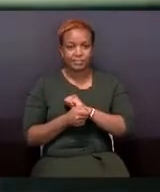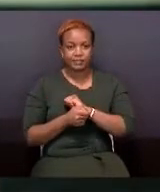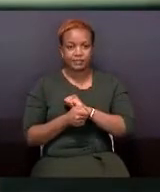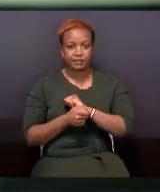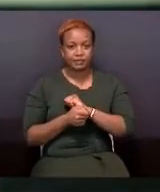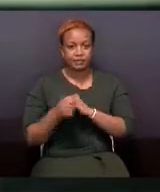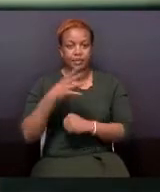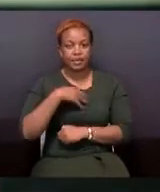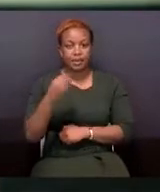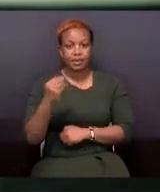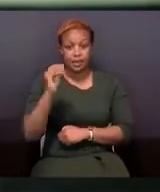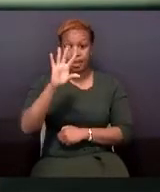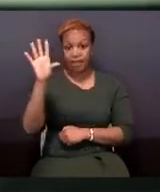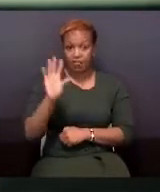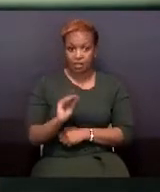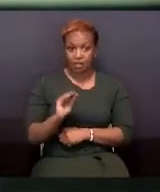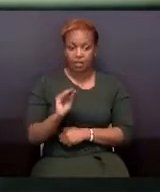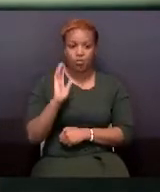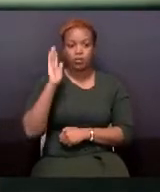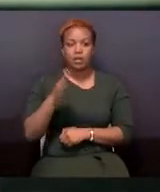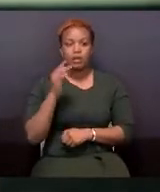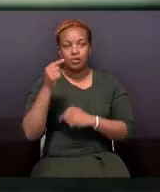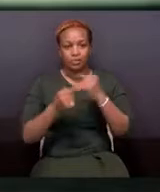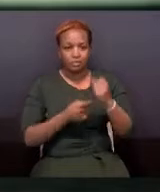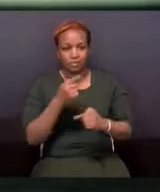and Africa, we keep